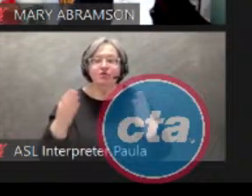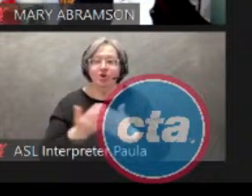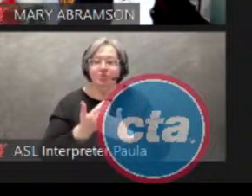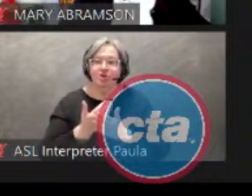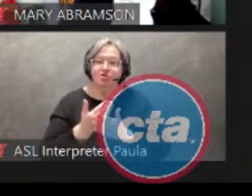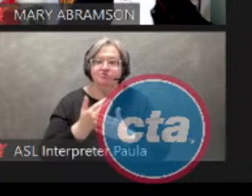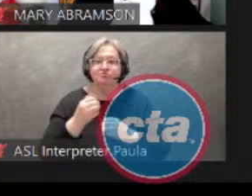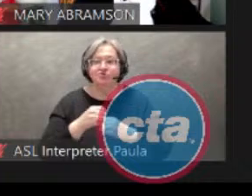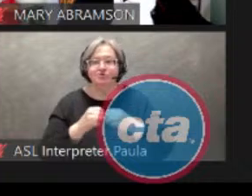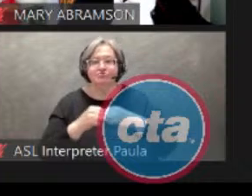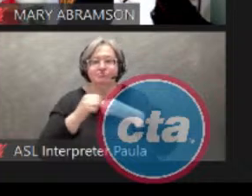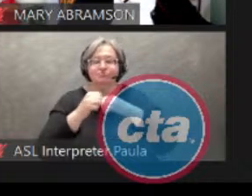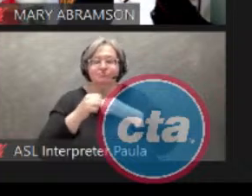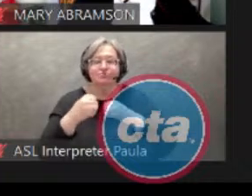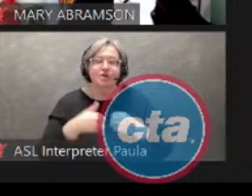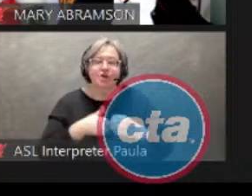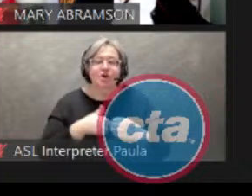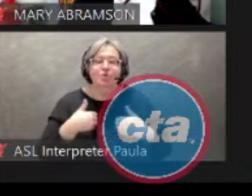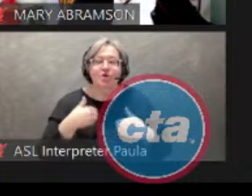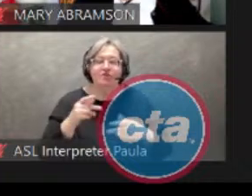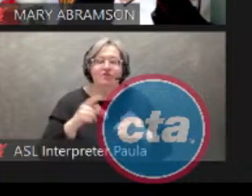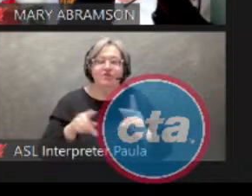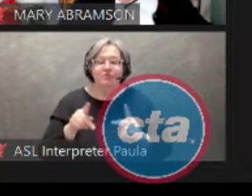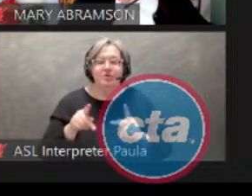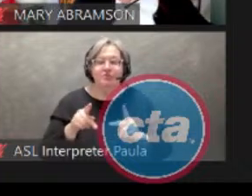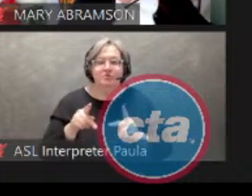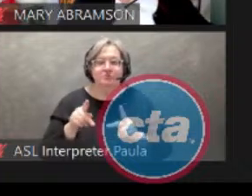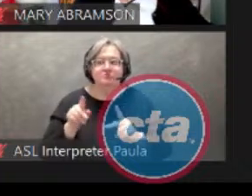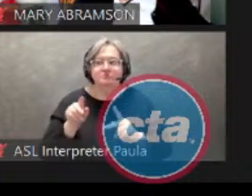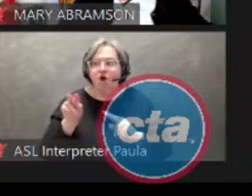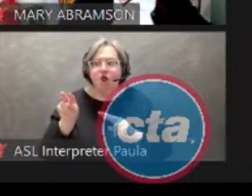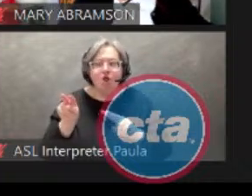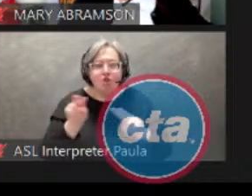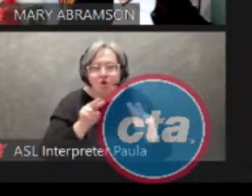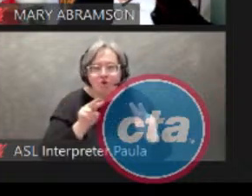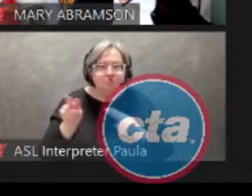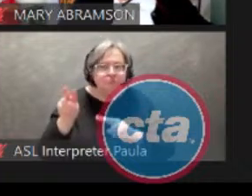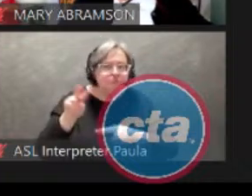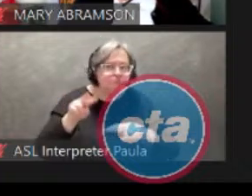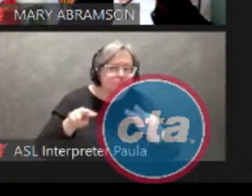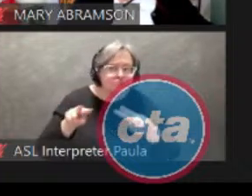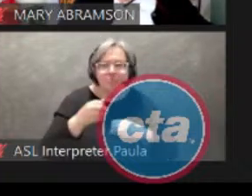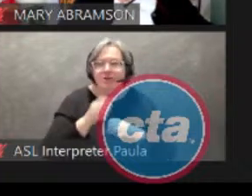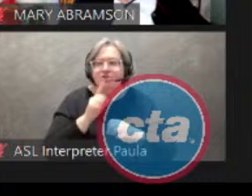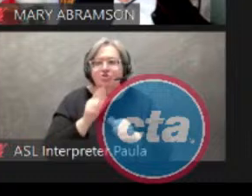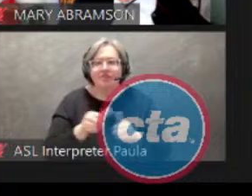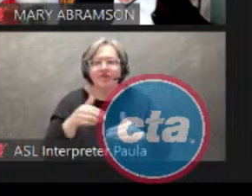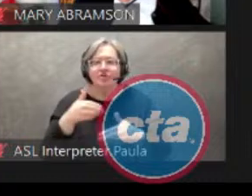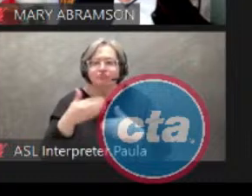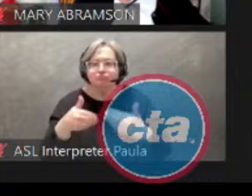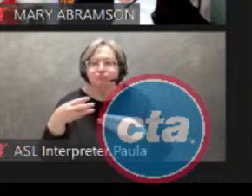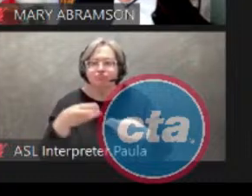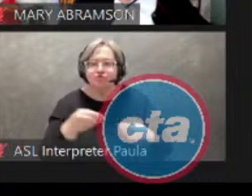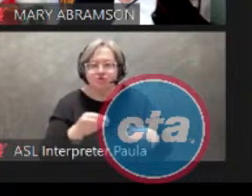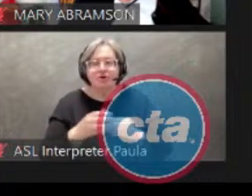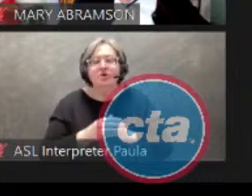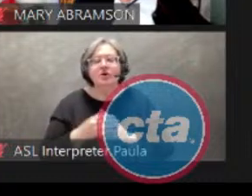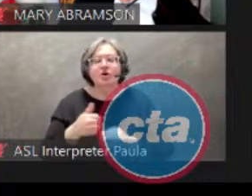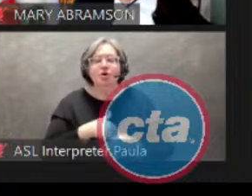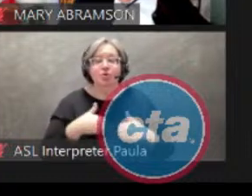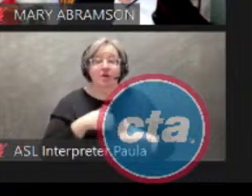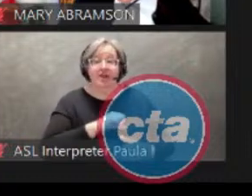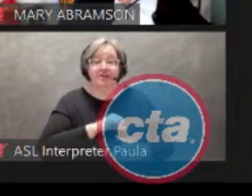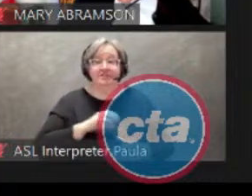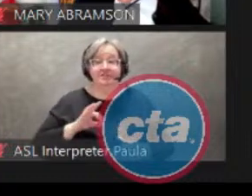infrastructure, we have people out there to make sure that everything is working properly. For example, we make sure we have staff